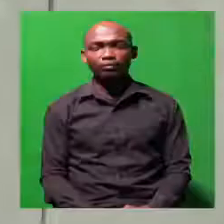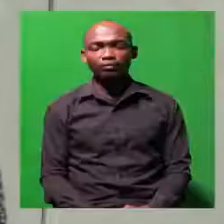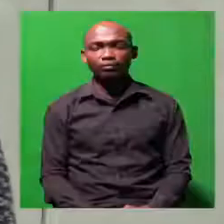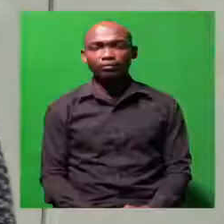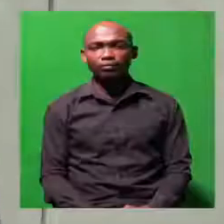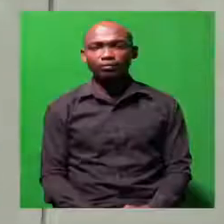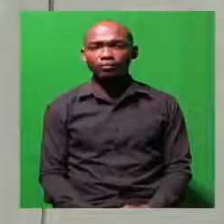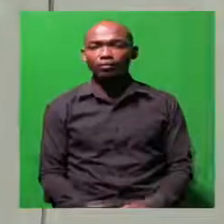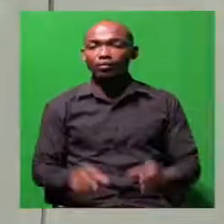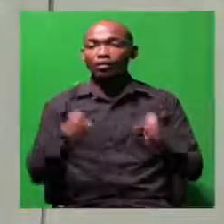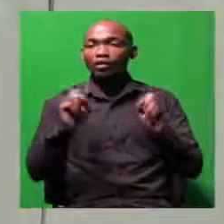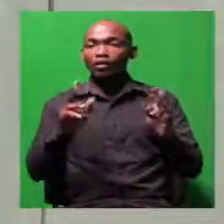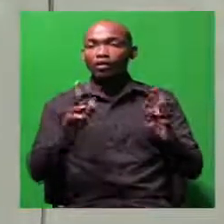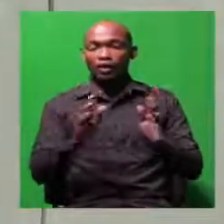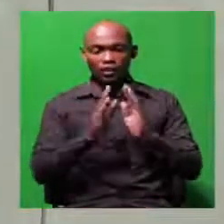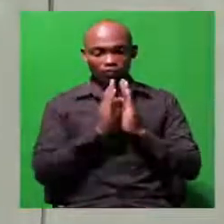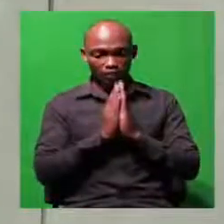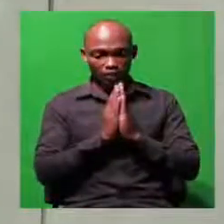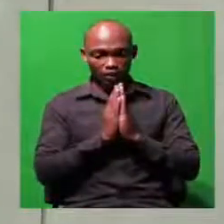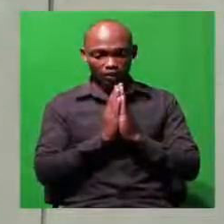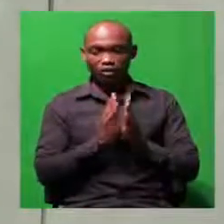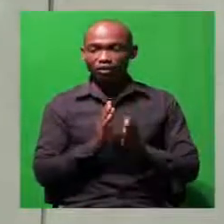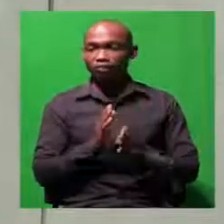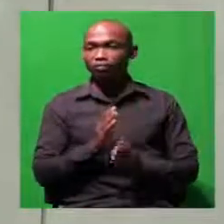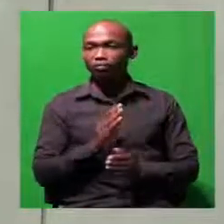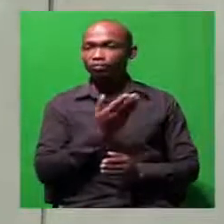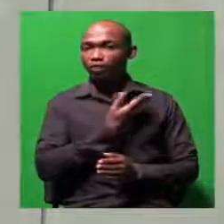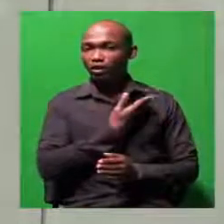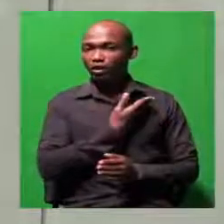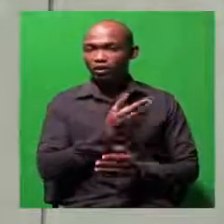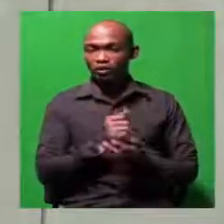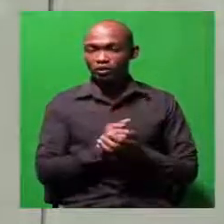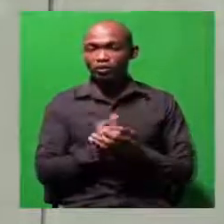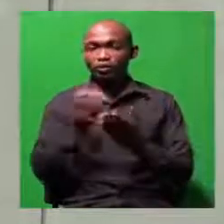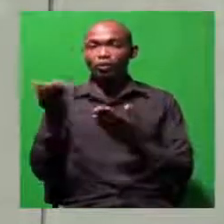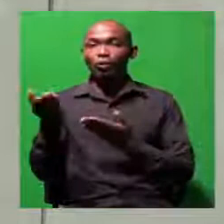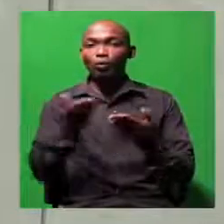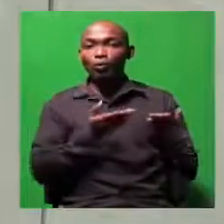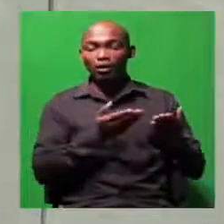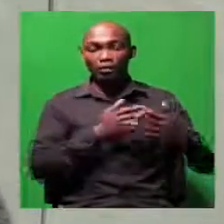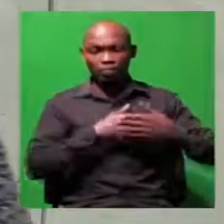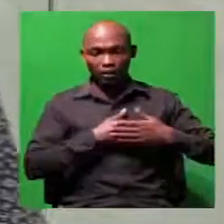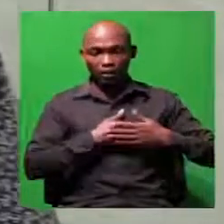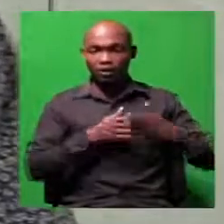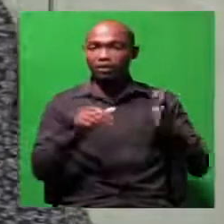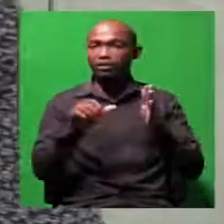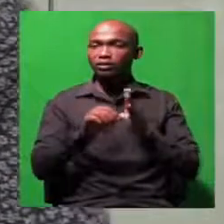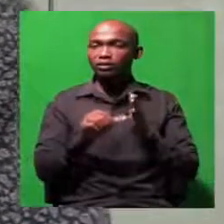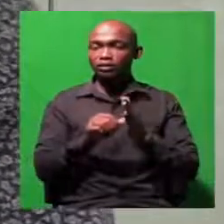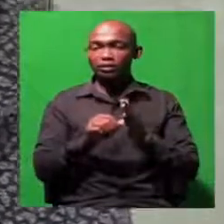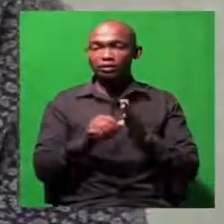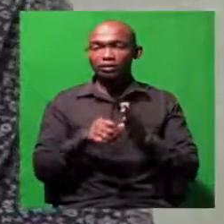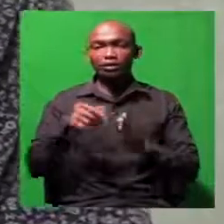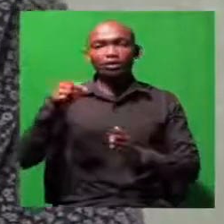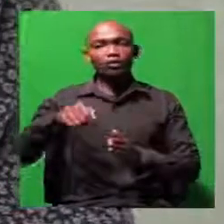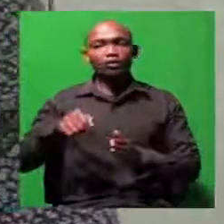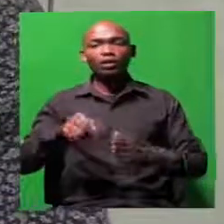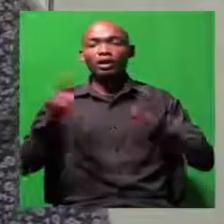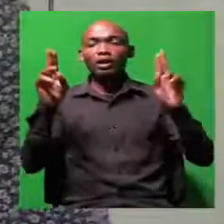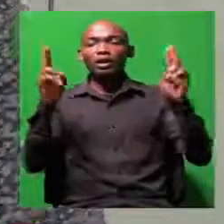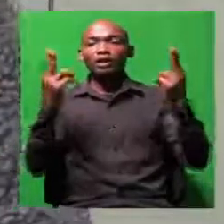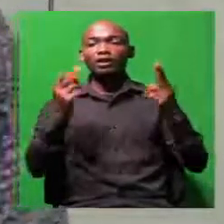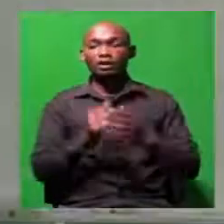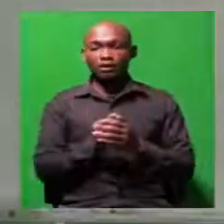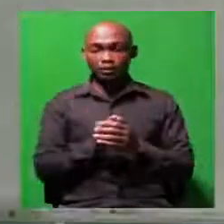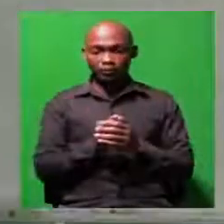Okay, thanks a lot. Welcome, my dear students, to our today's lesson. Our